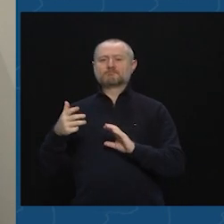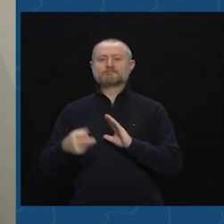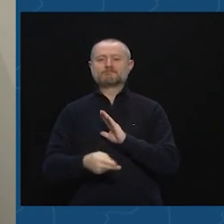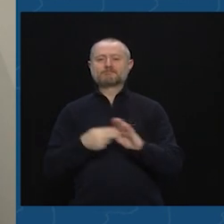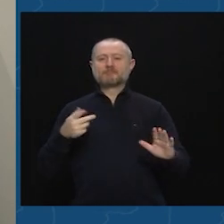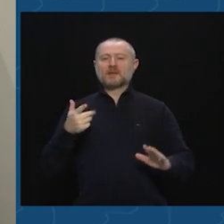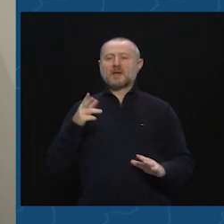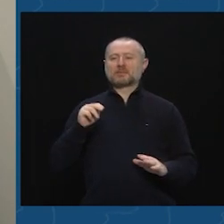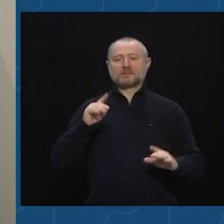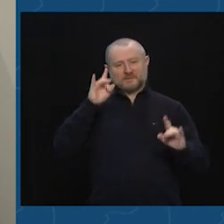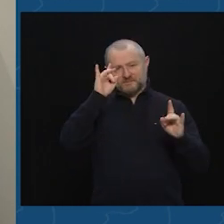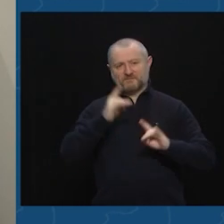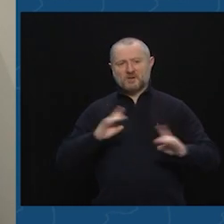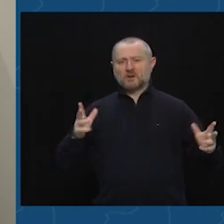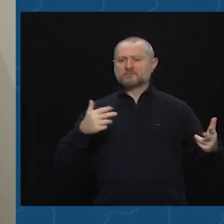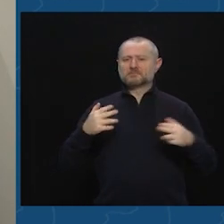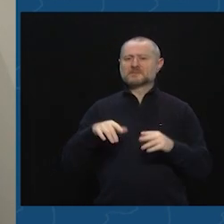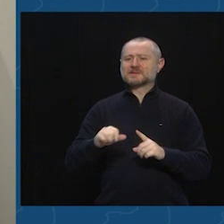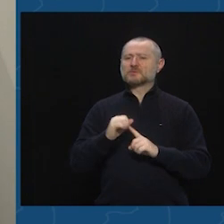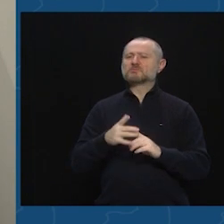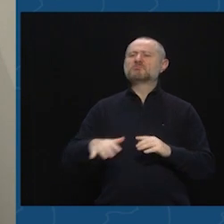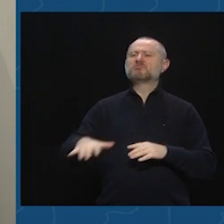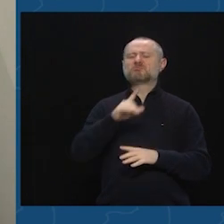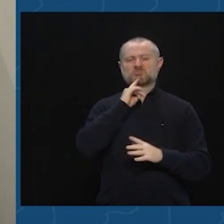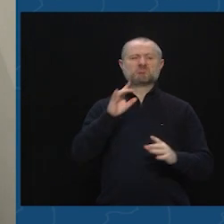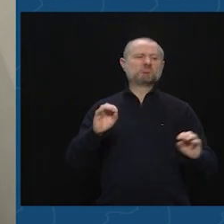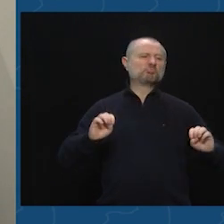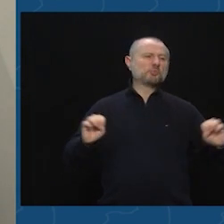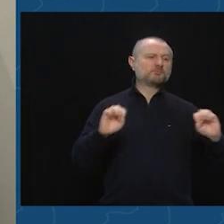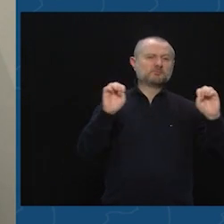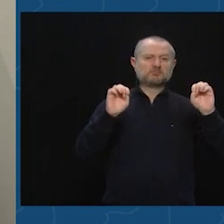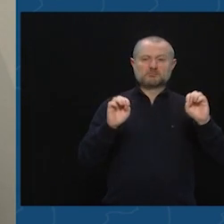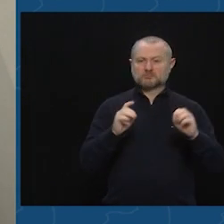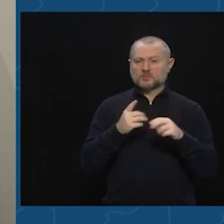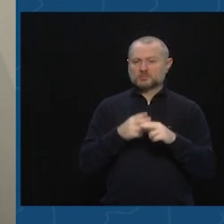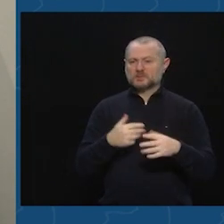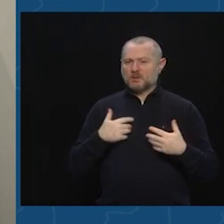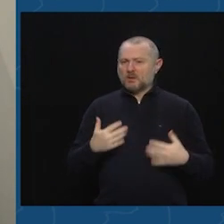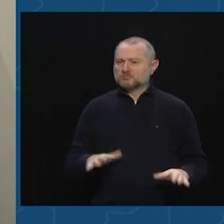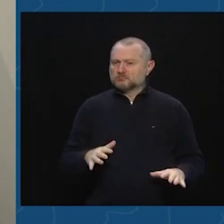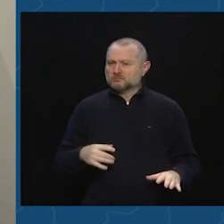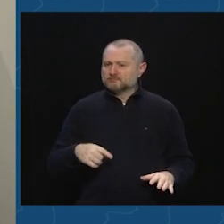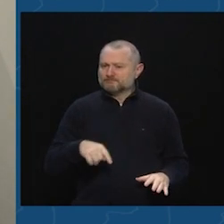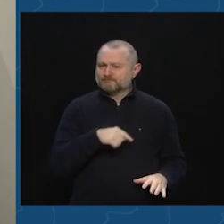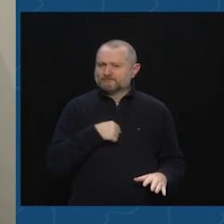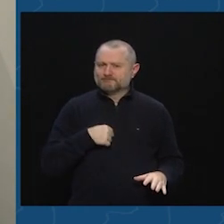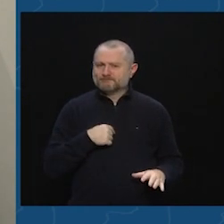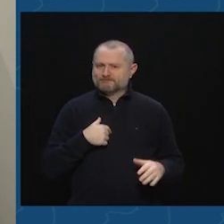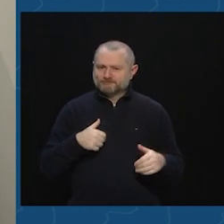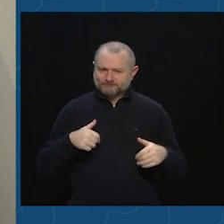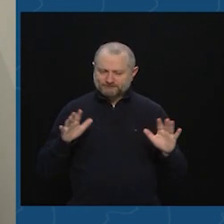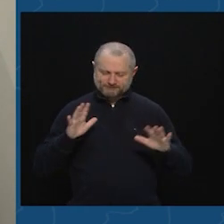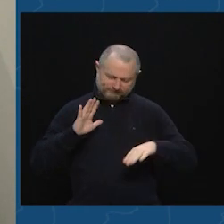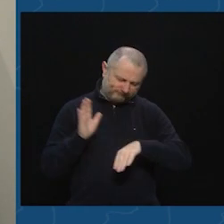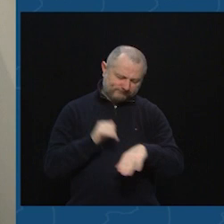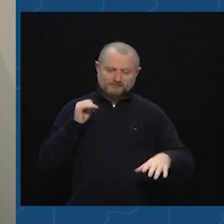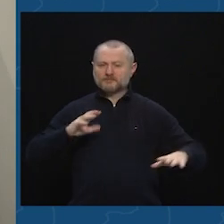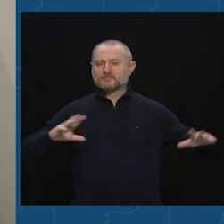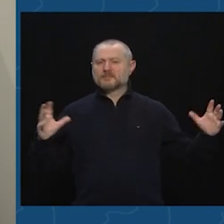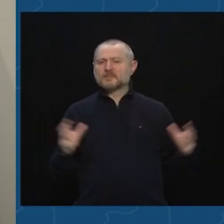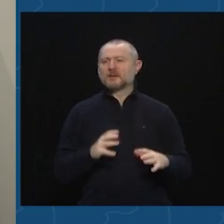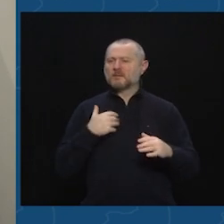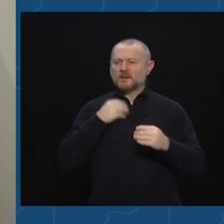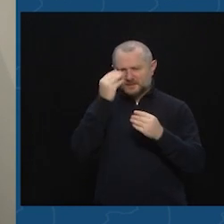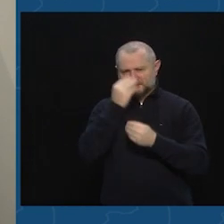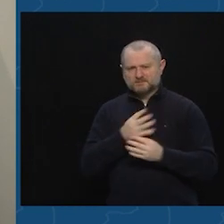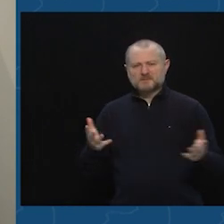me to have flexibility for convening opportunities like this to let people know how deadly serious this is. And also, as